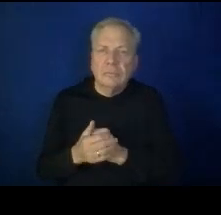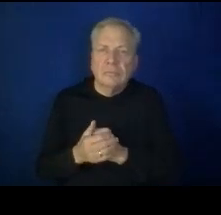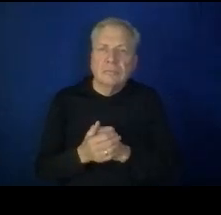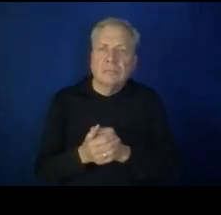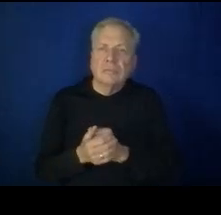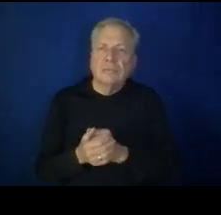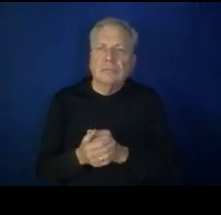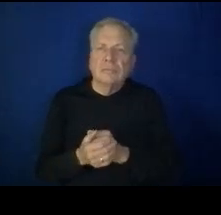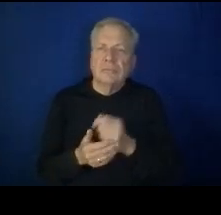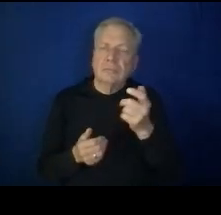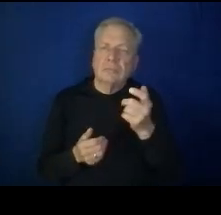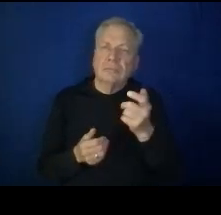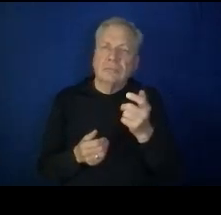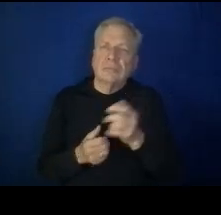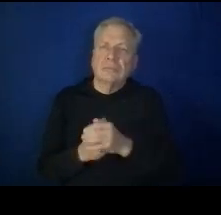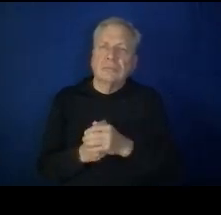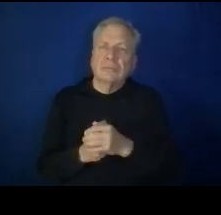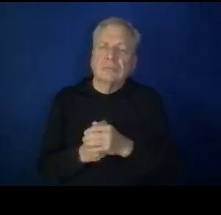41.